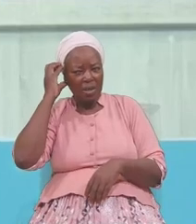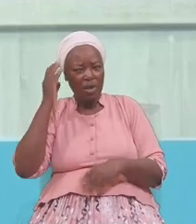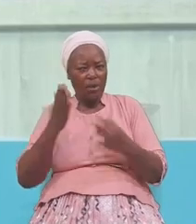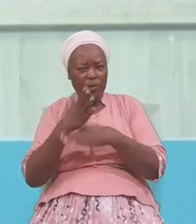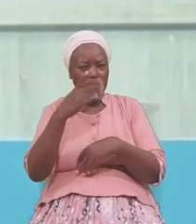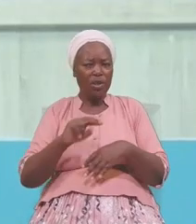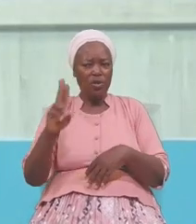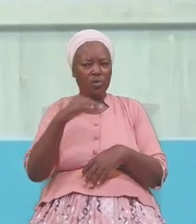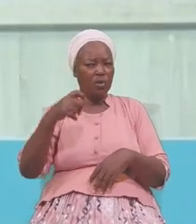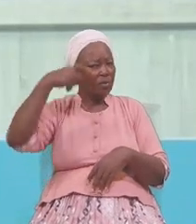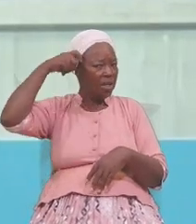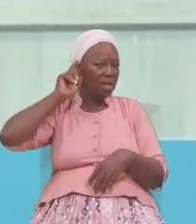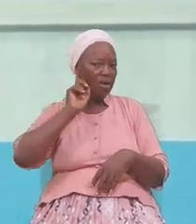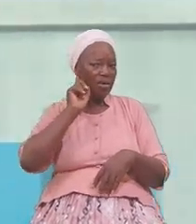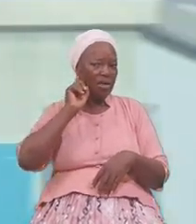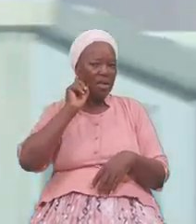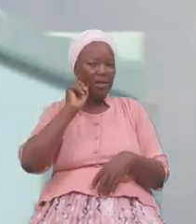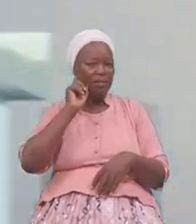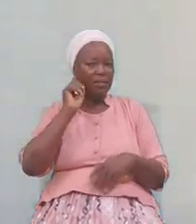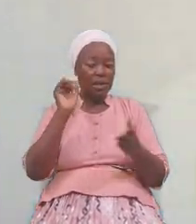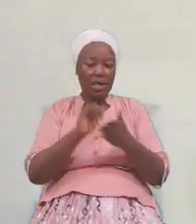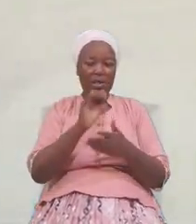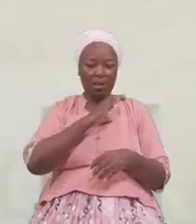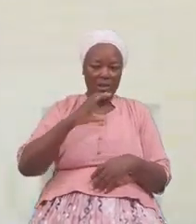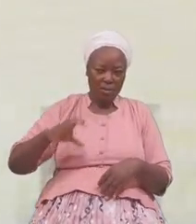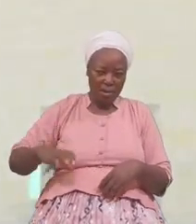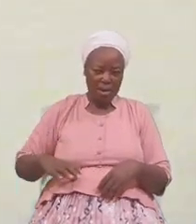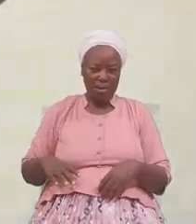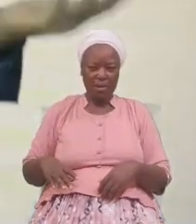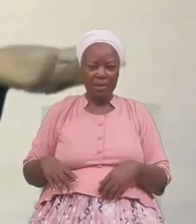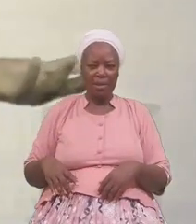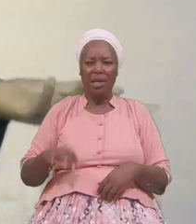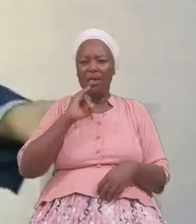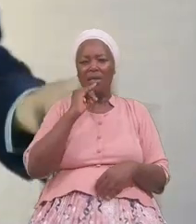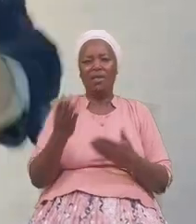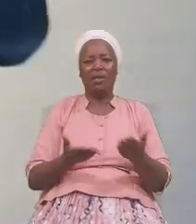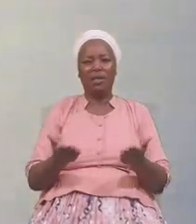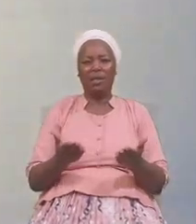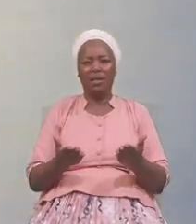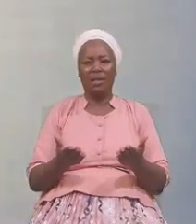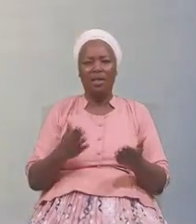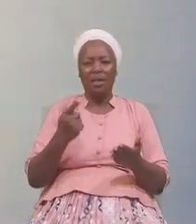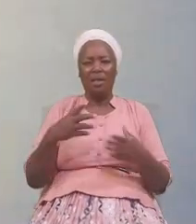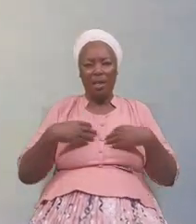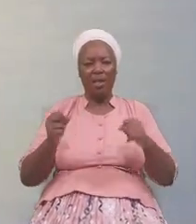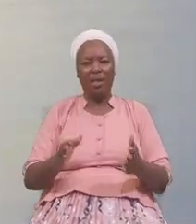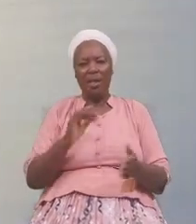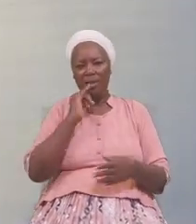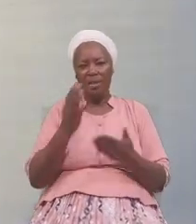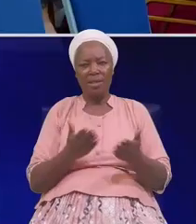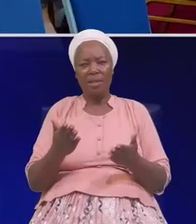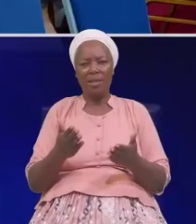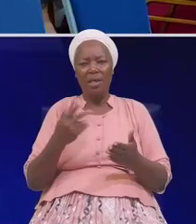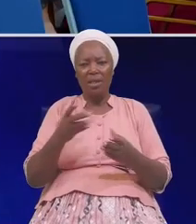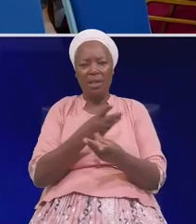the use of your hearing aid that Christ is here. The healer is here.